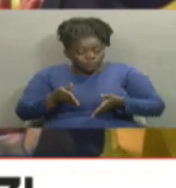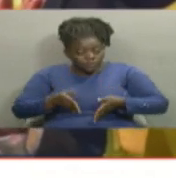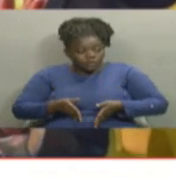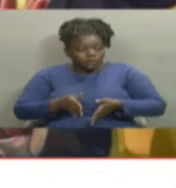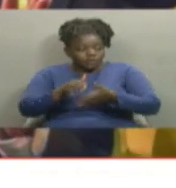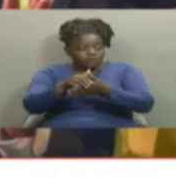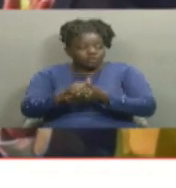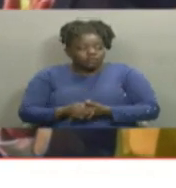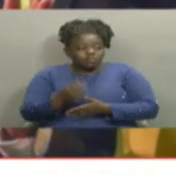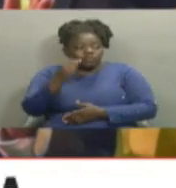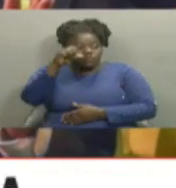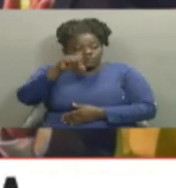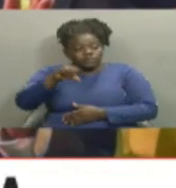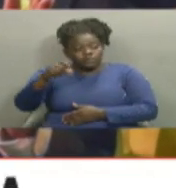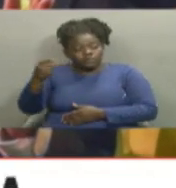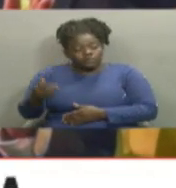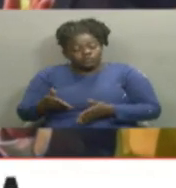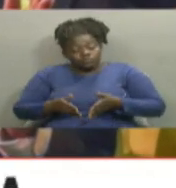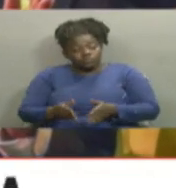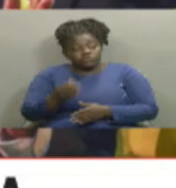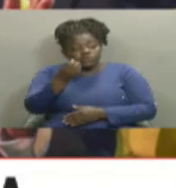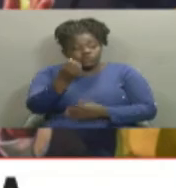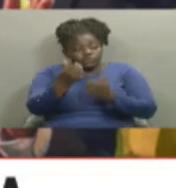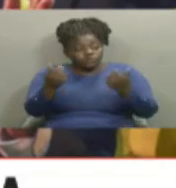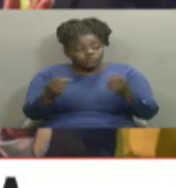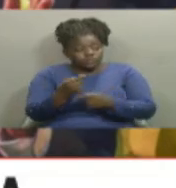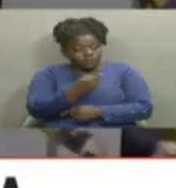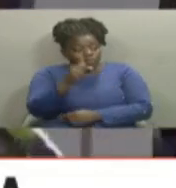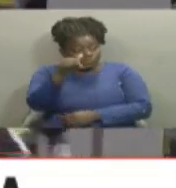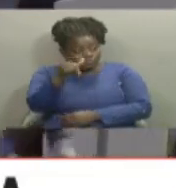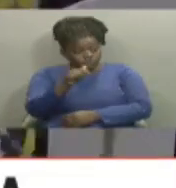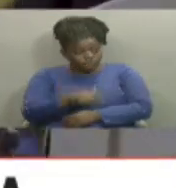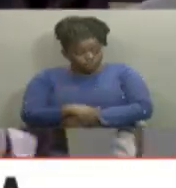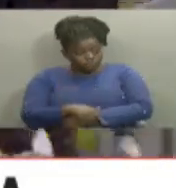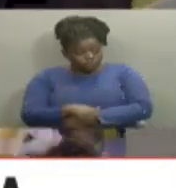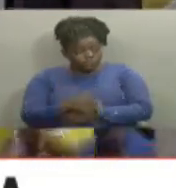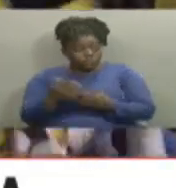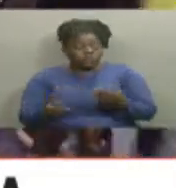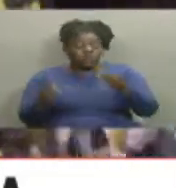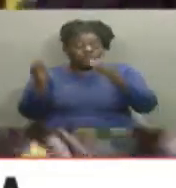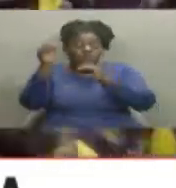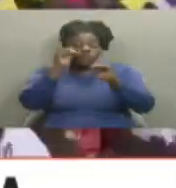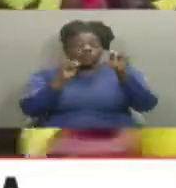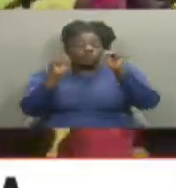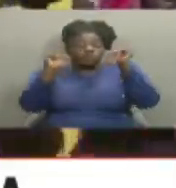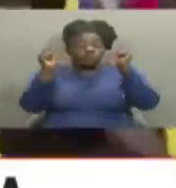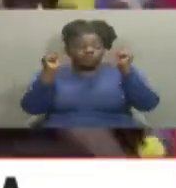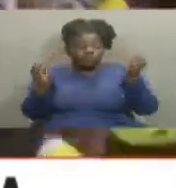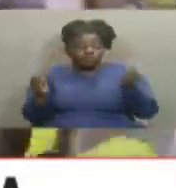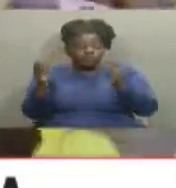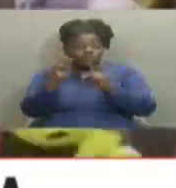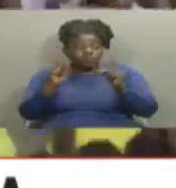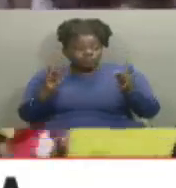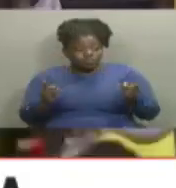china mgunga wali naba na mkaga. Ngai Ruto, alinaba na msambo. Ngombo ya mkunonya Akalulu ebadde esigama kubantu